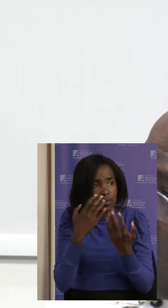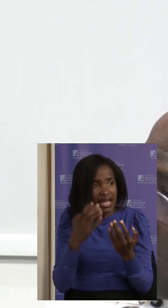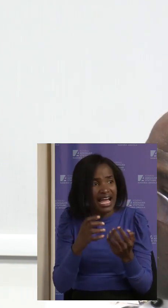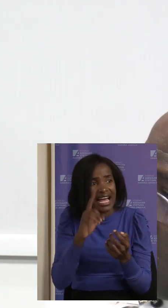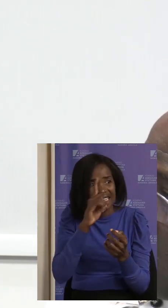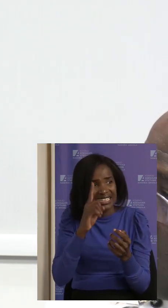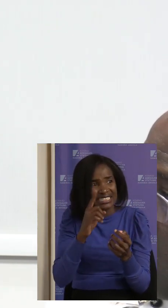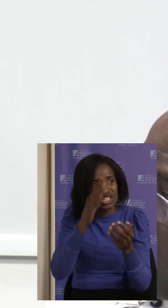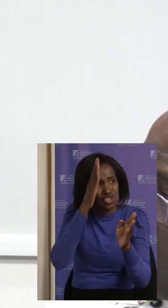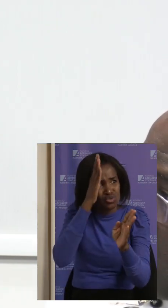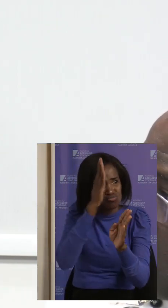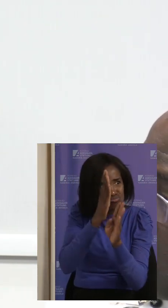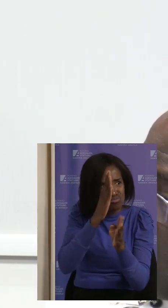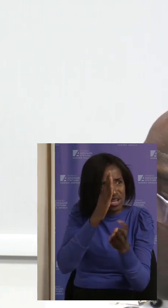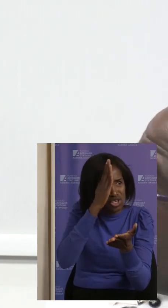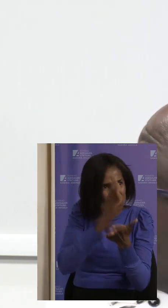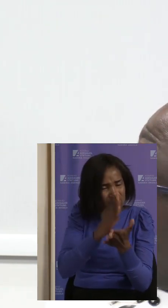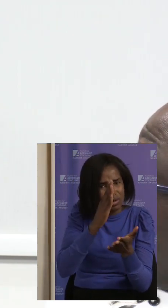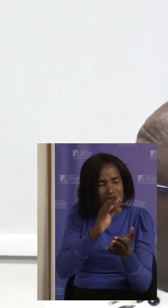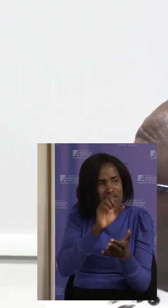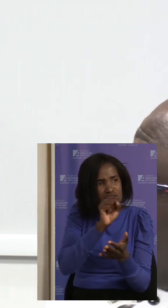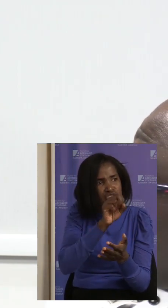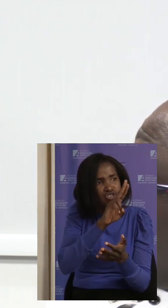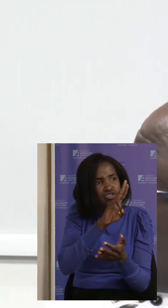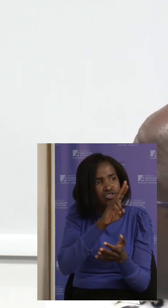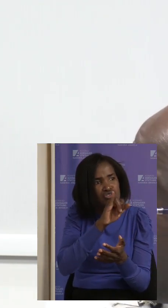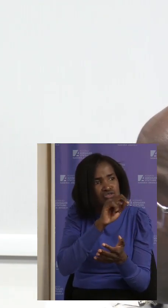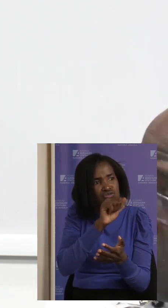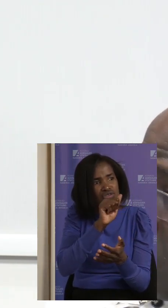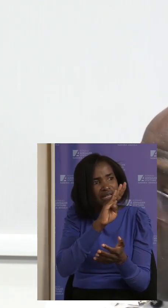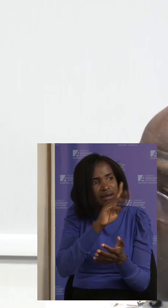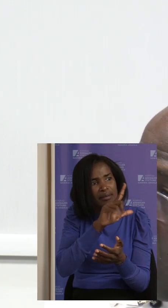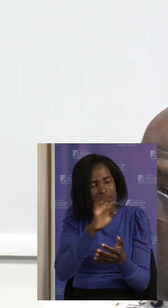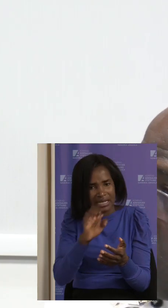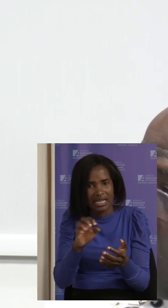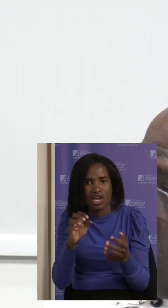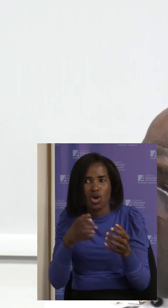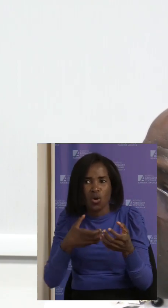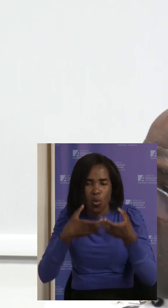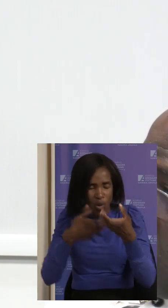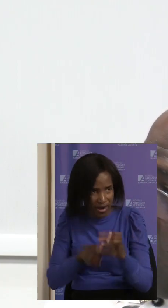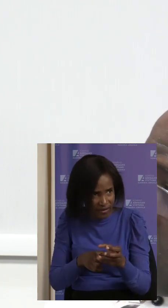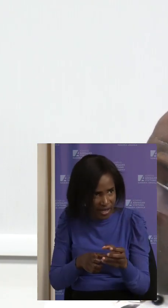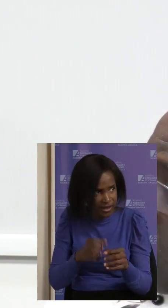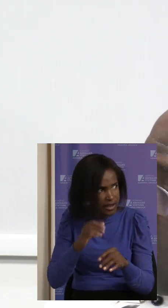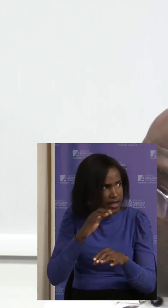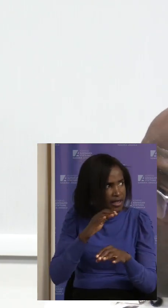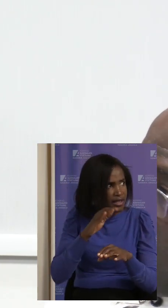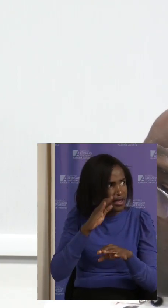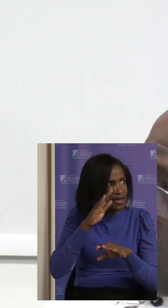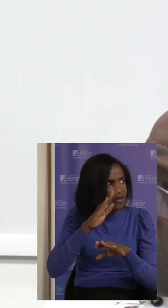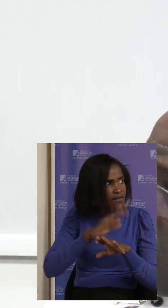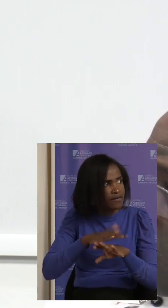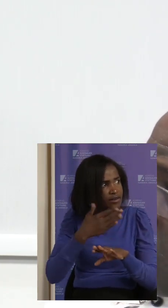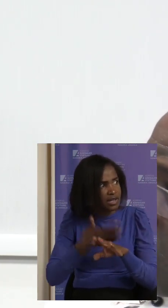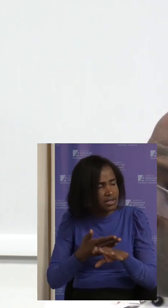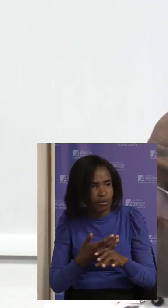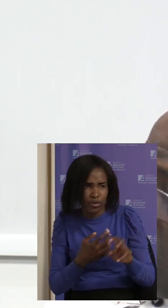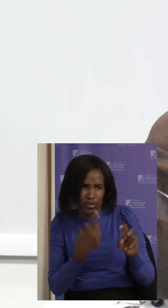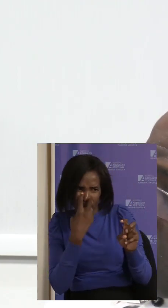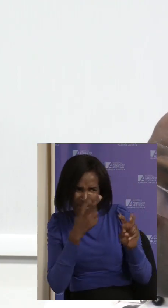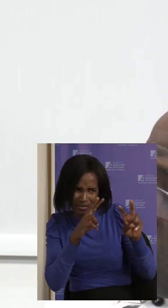as a parent, I get invited too many times for graduation ceremonies. I check what my nephews are graduating in